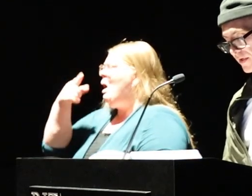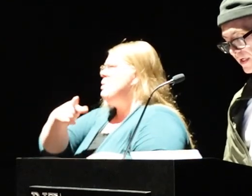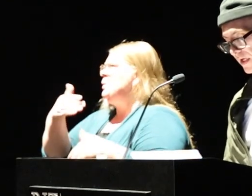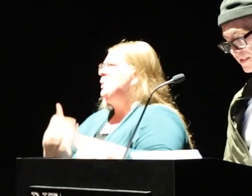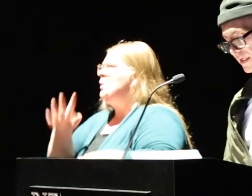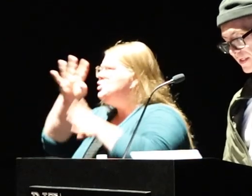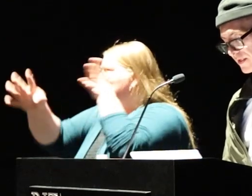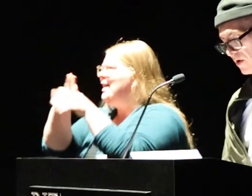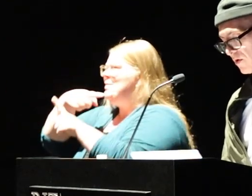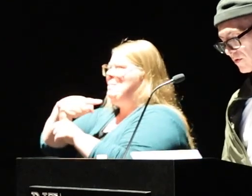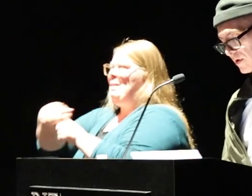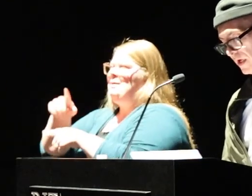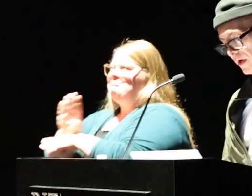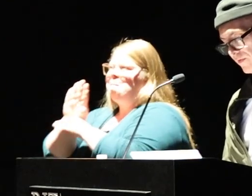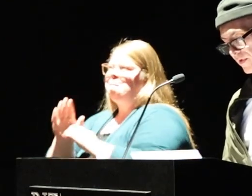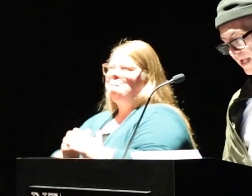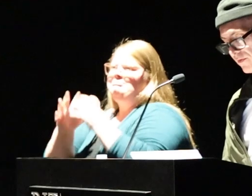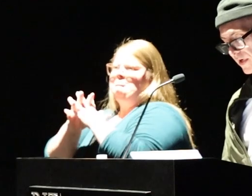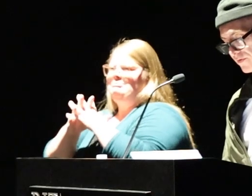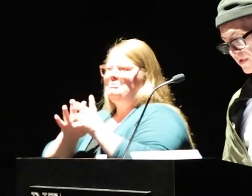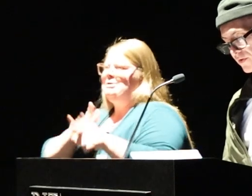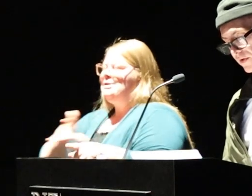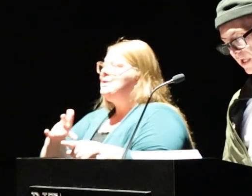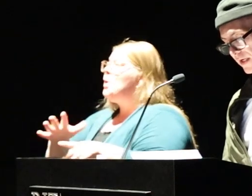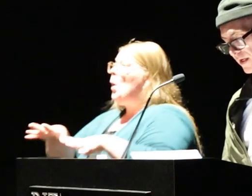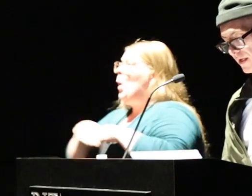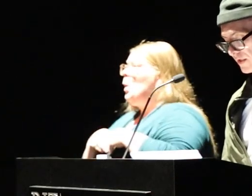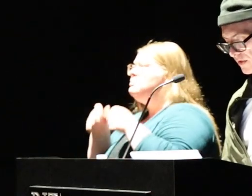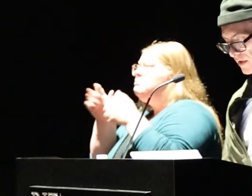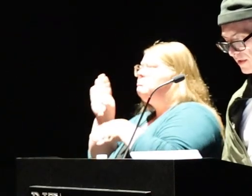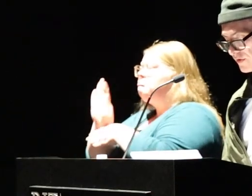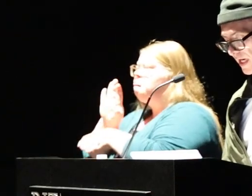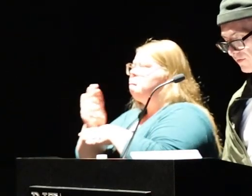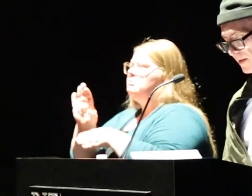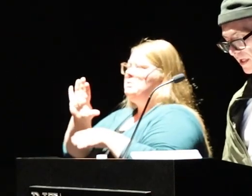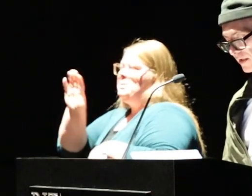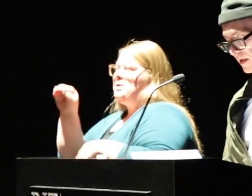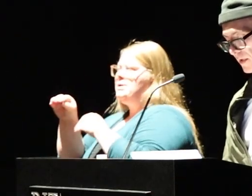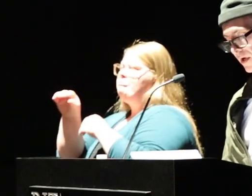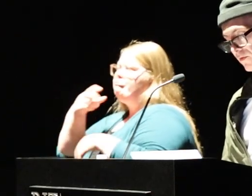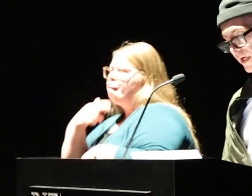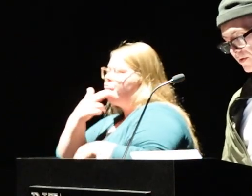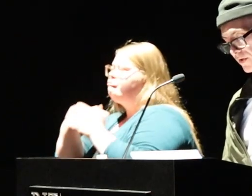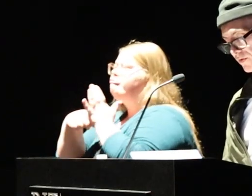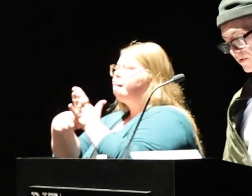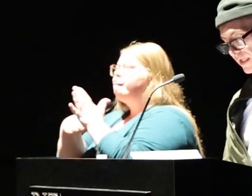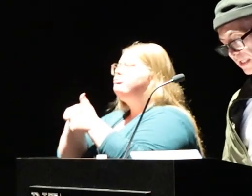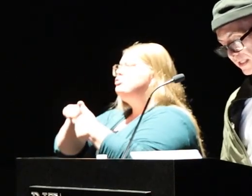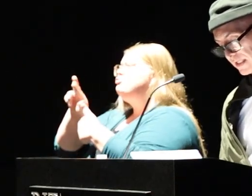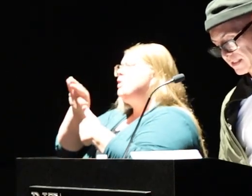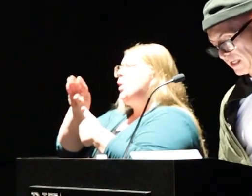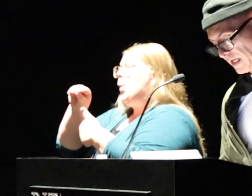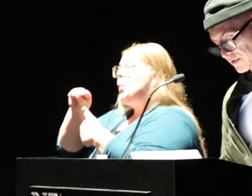Chuck Cerankosky is a co-owner of the renowned restaurants Good Luck, Cure, Jackrabbit Club, Radio Social,